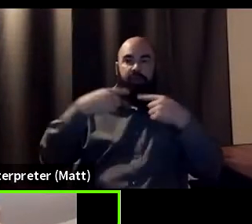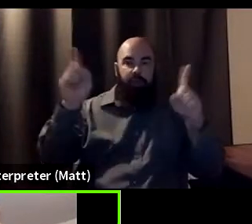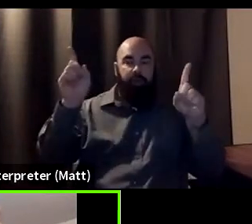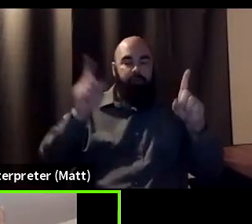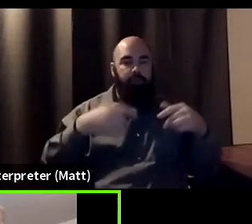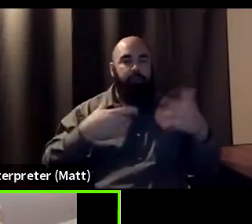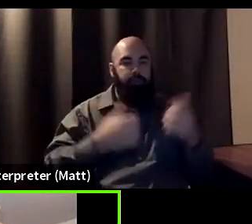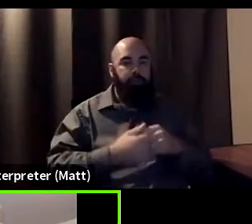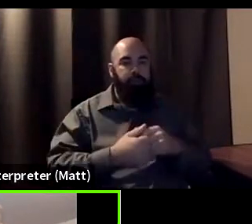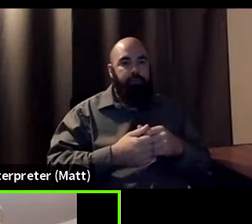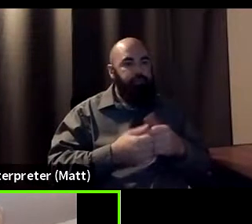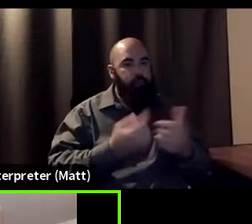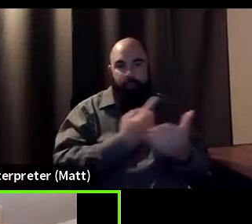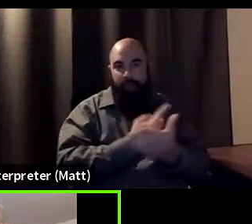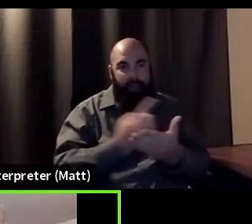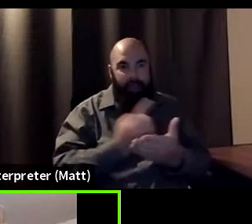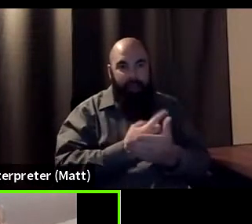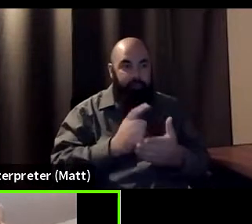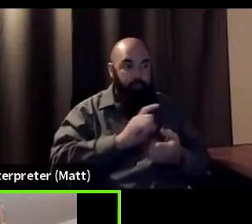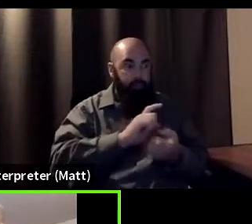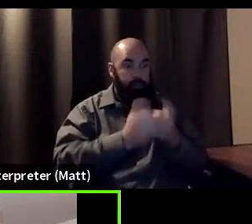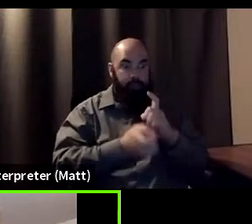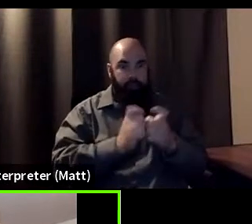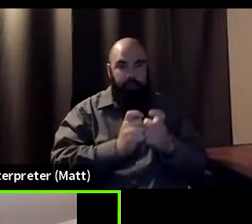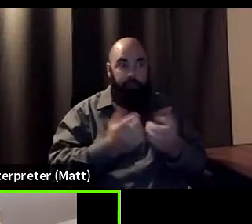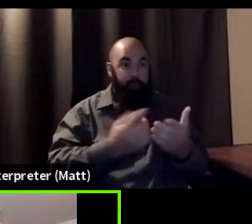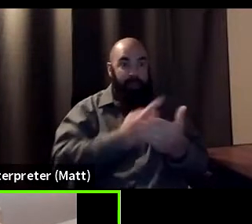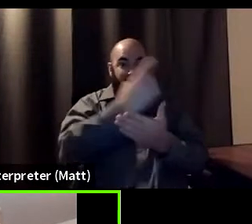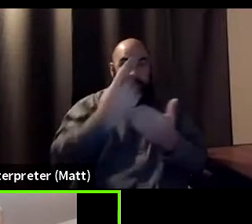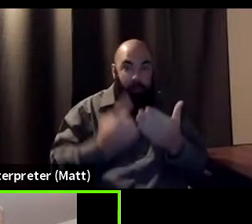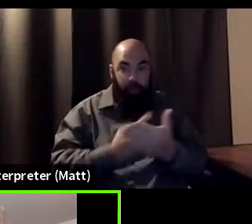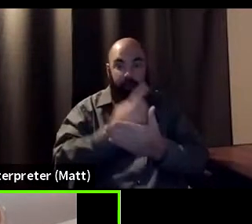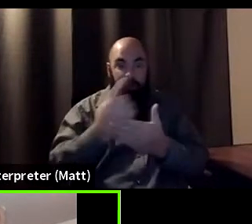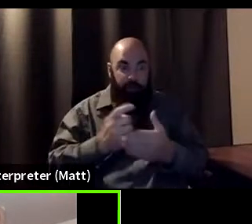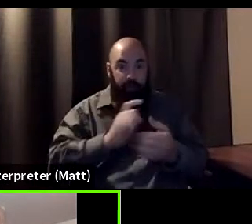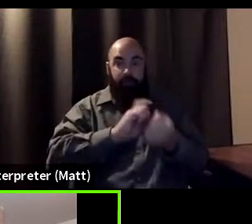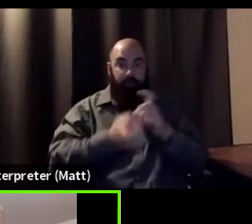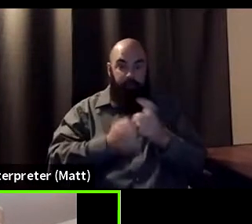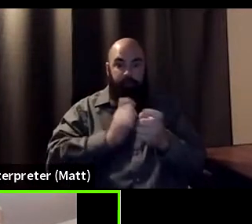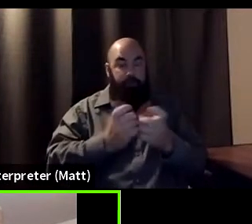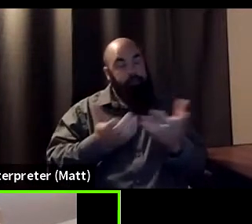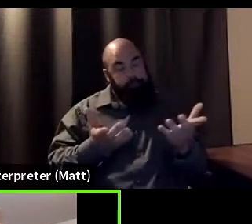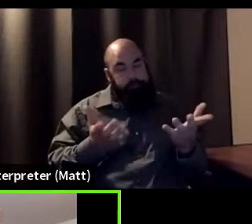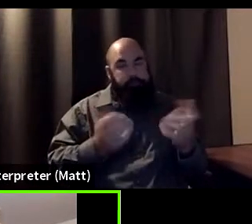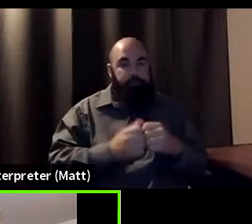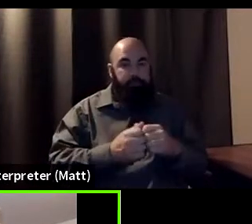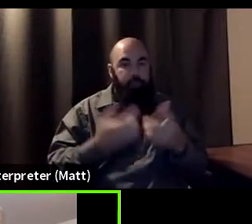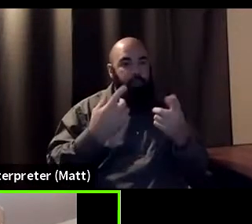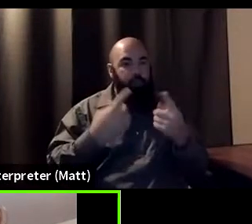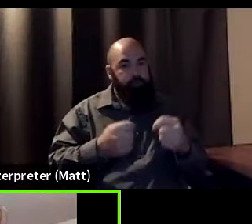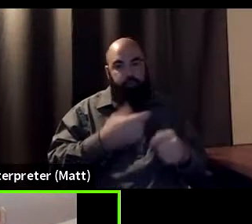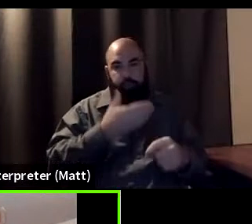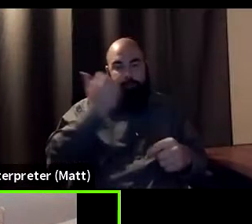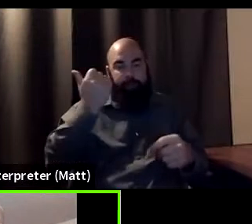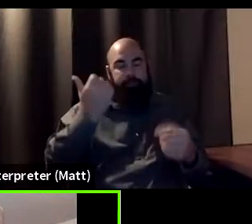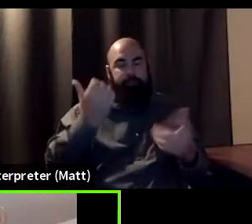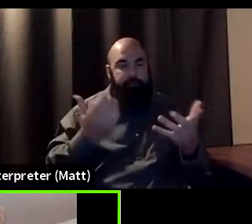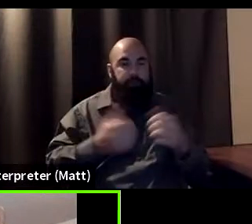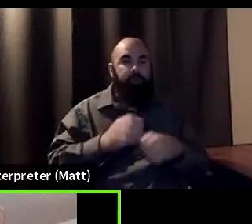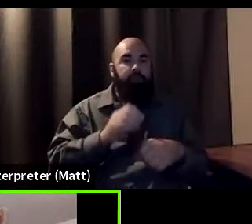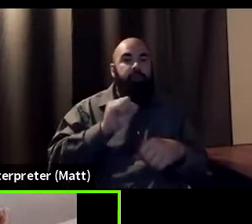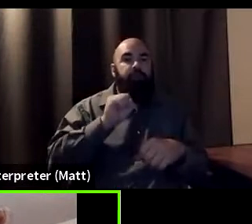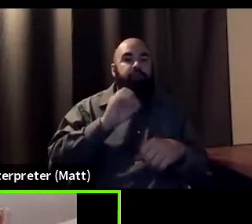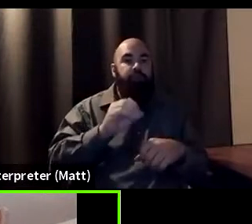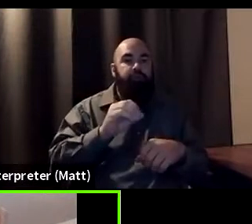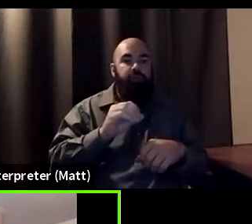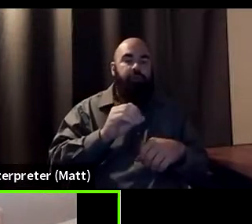it's a weekly, daily, sometimes hourly adjustment that we have to make based on what we have. And that's, we ask